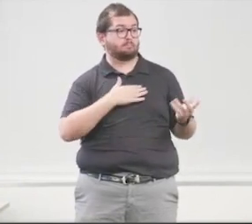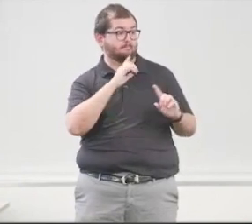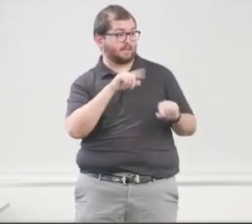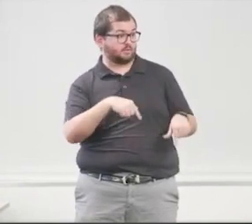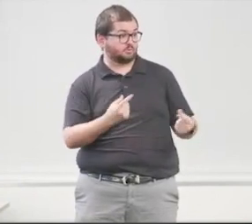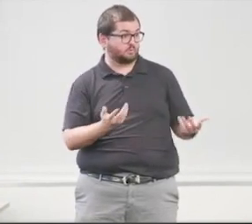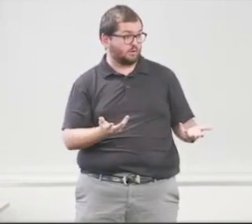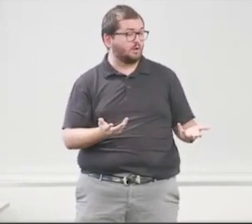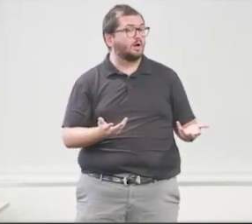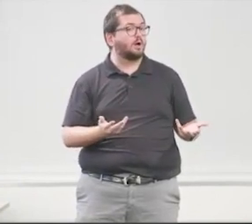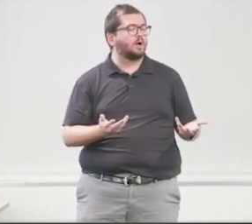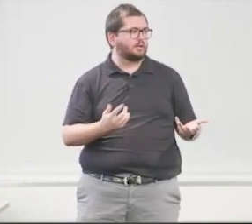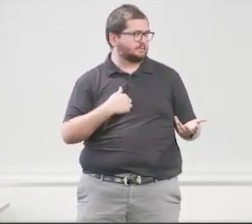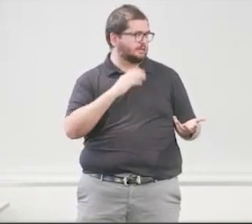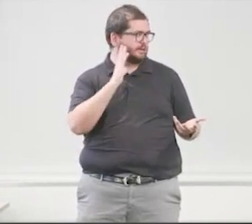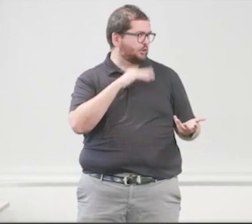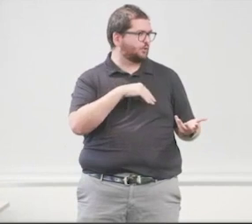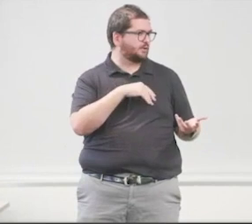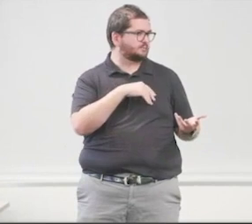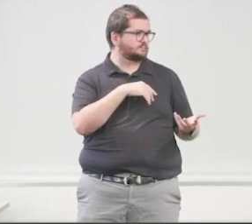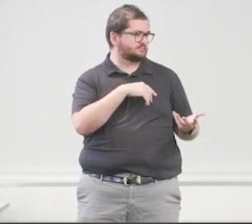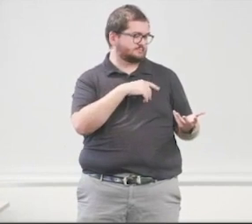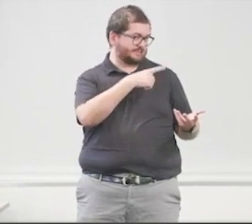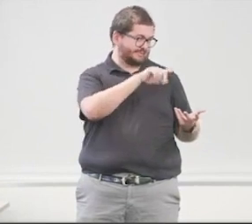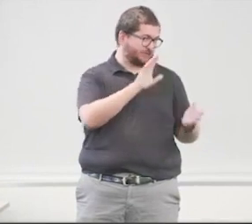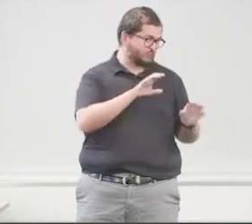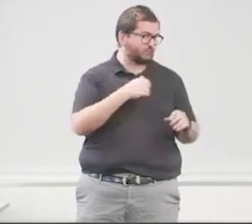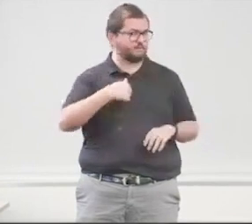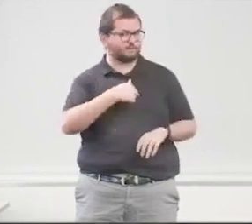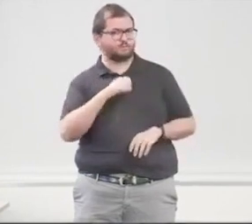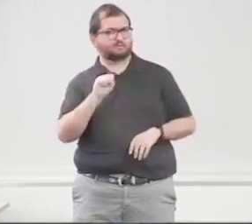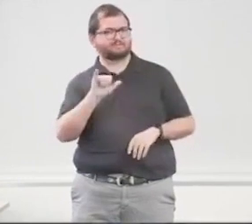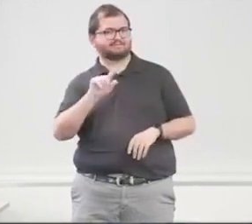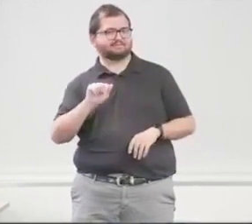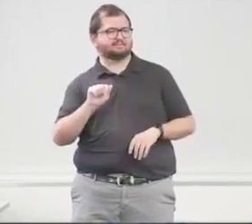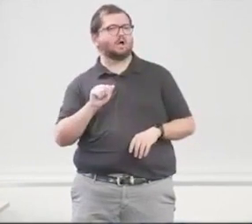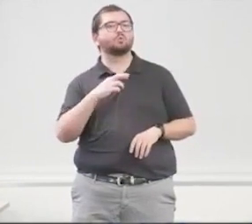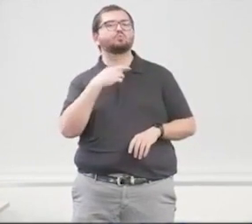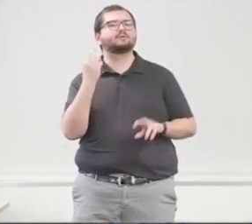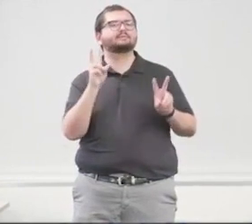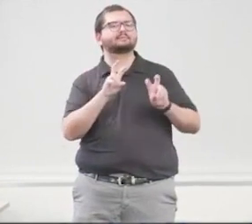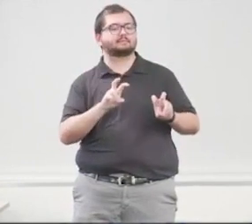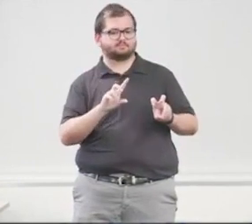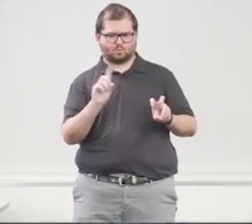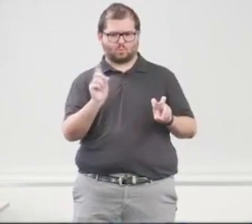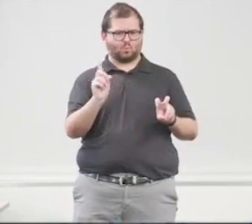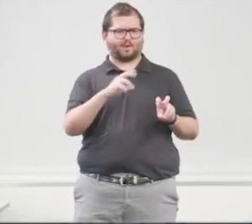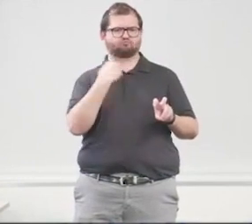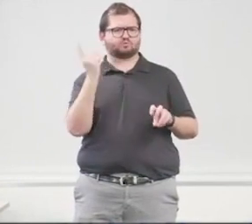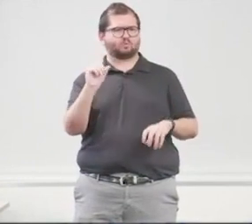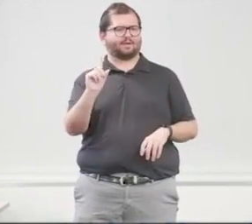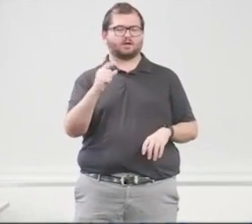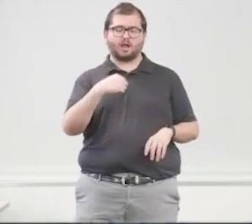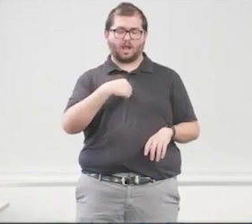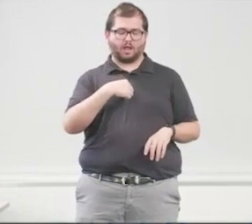things that I know they'll do and we at CISA do is risk assessments. Where are you running risk? Every organization has risk.